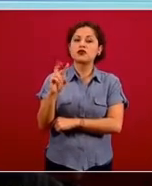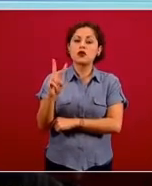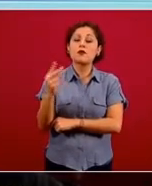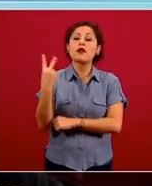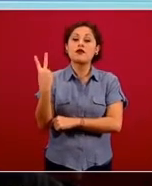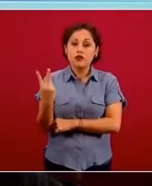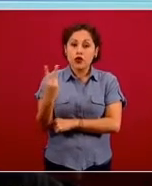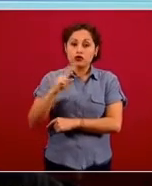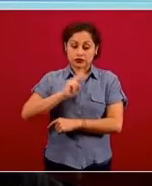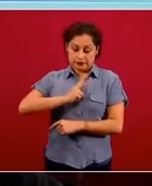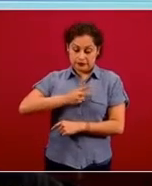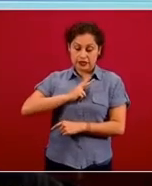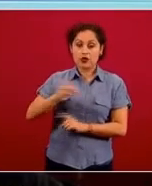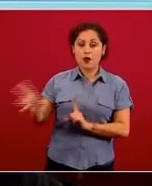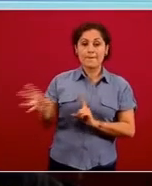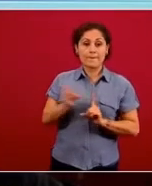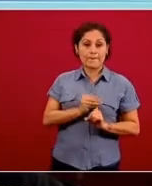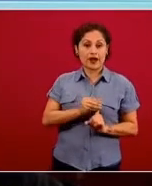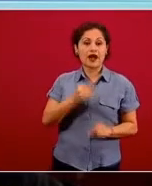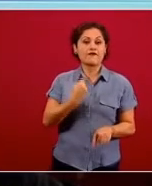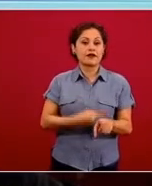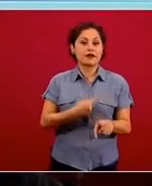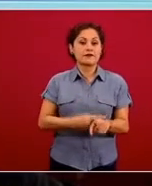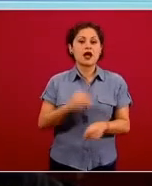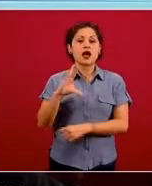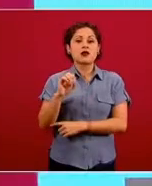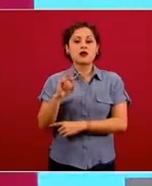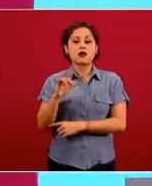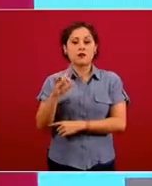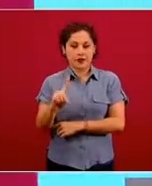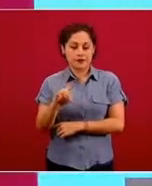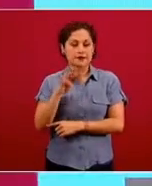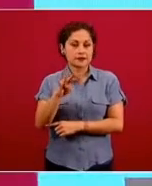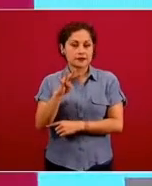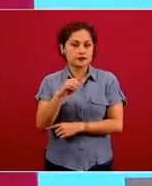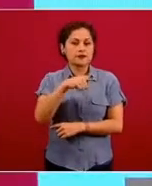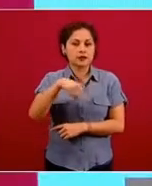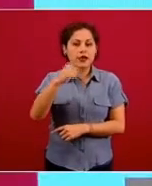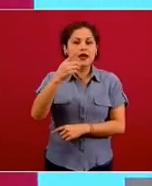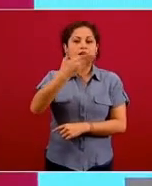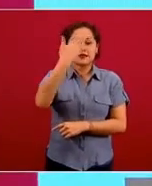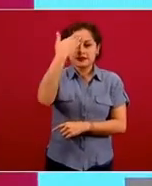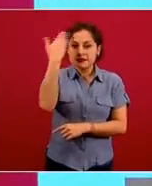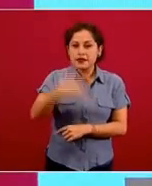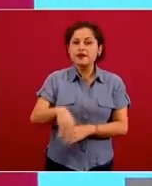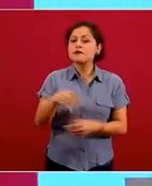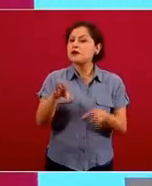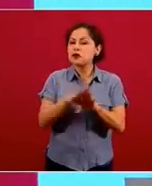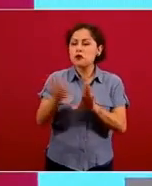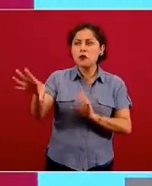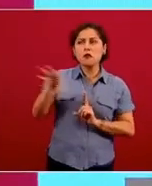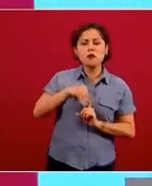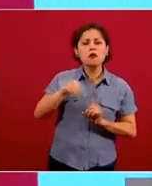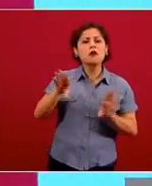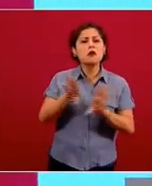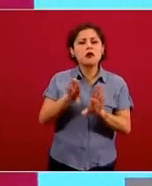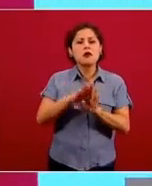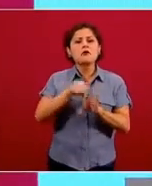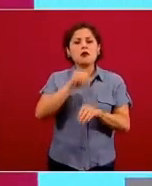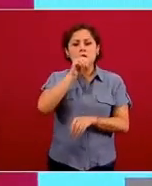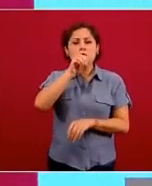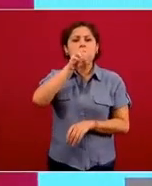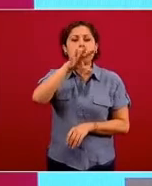COVID. We can all get infected with COVID. We have explained before the mechanism of transmission is